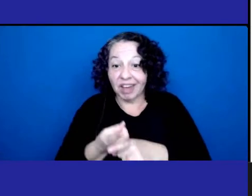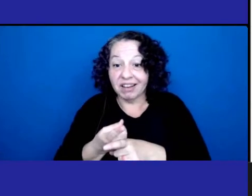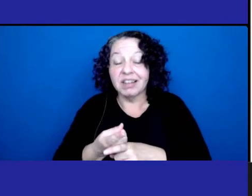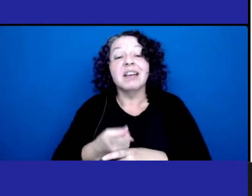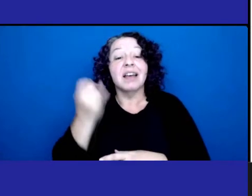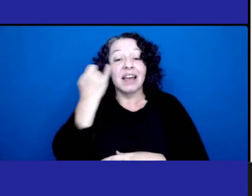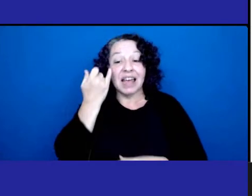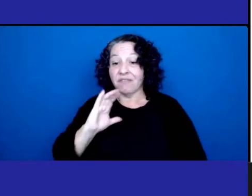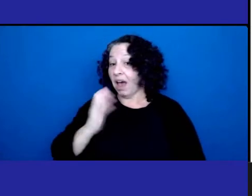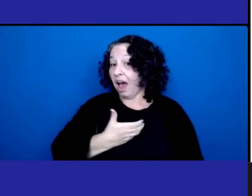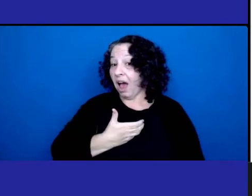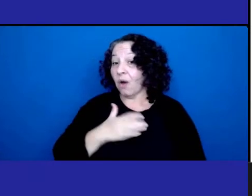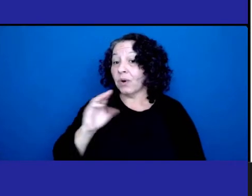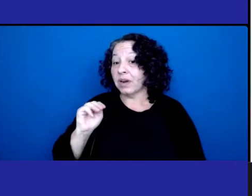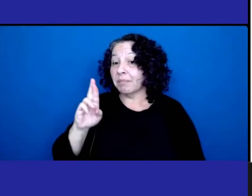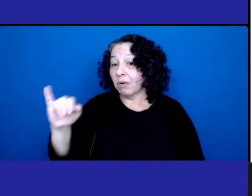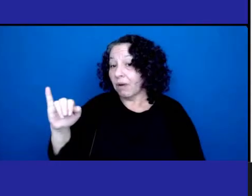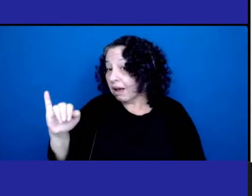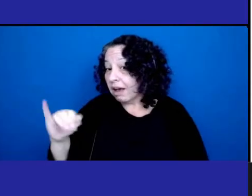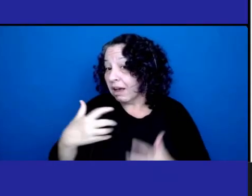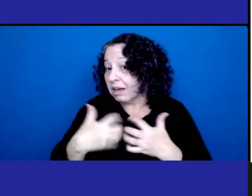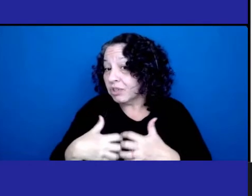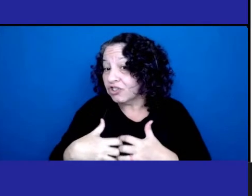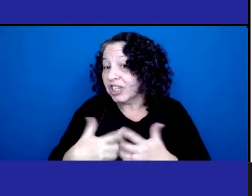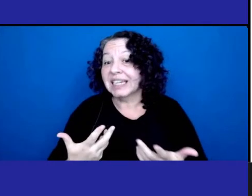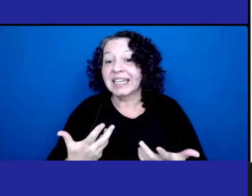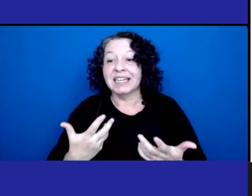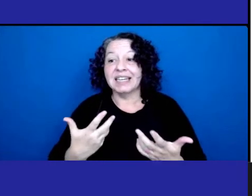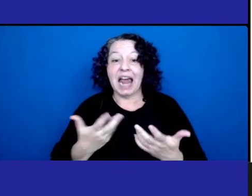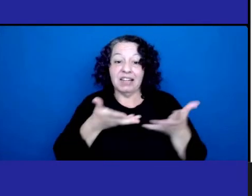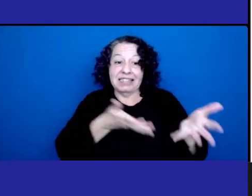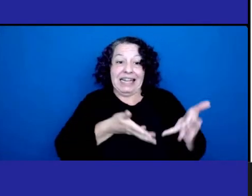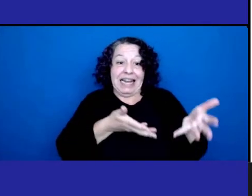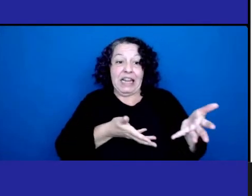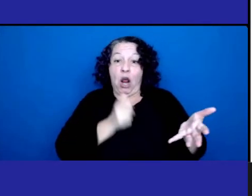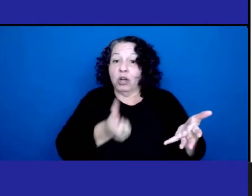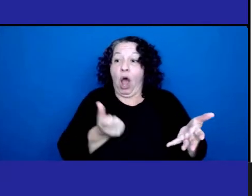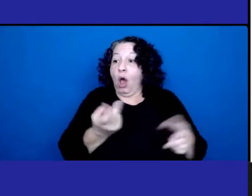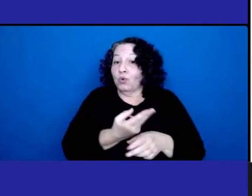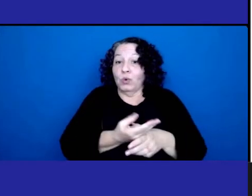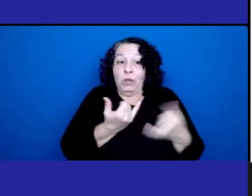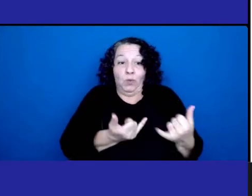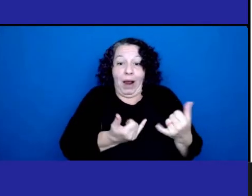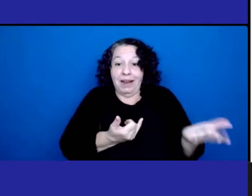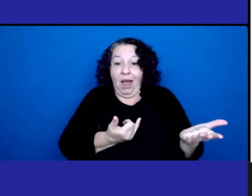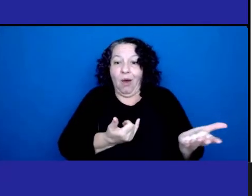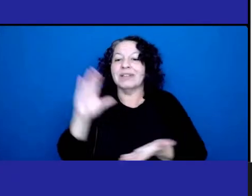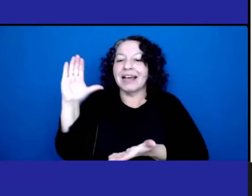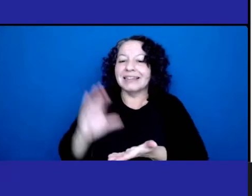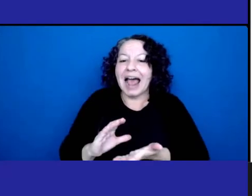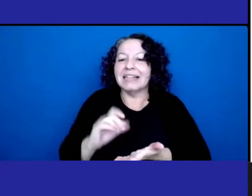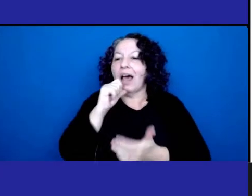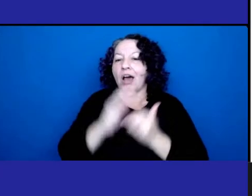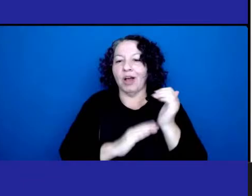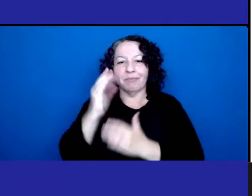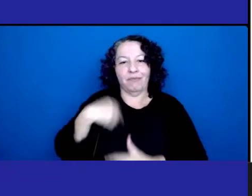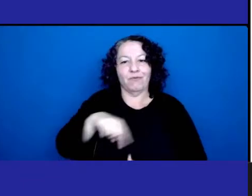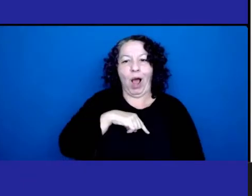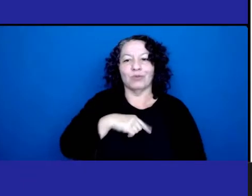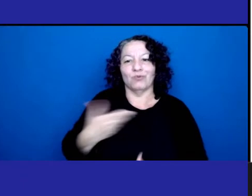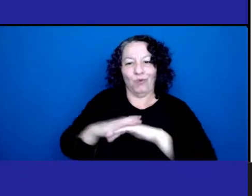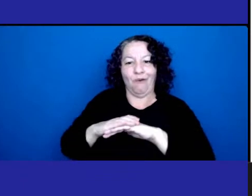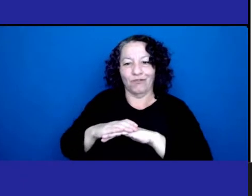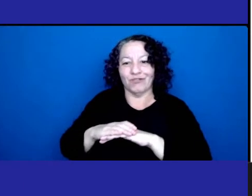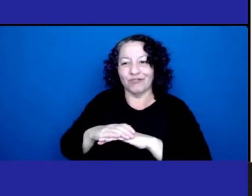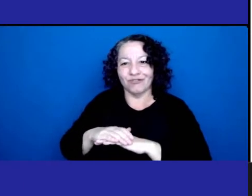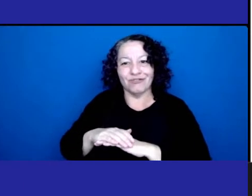our MRI machine, right, and it's just sitting there, it's a little less uncomfortable, right? The